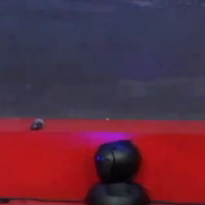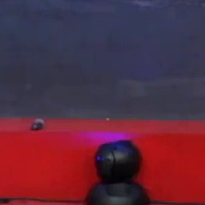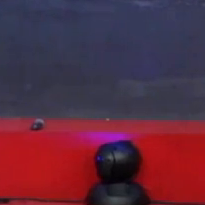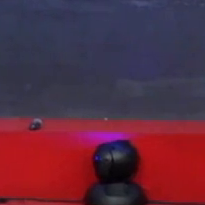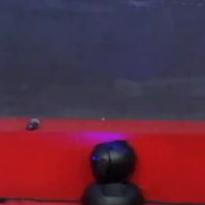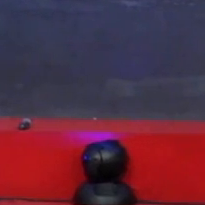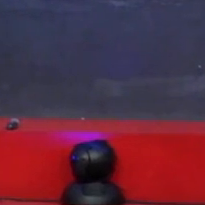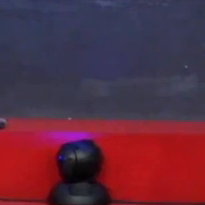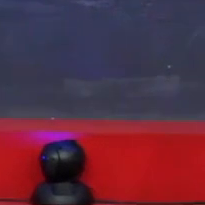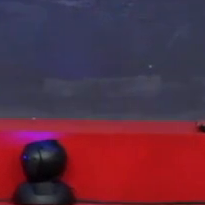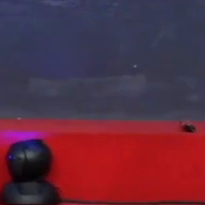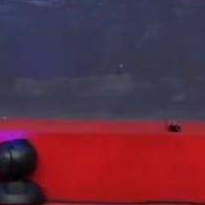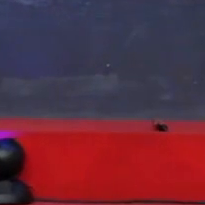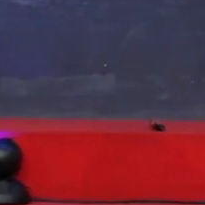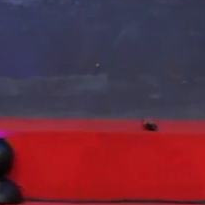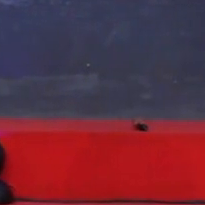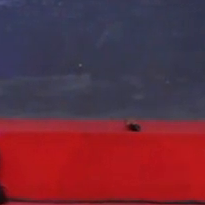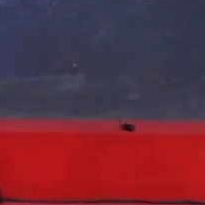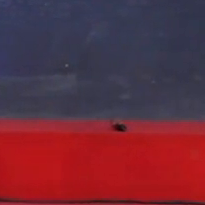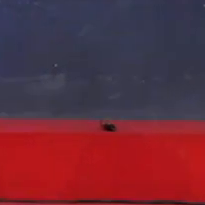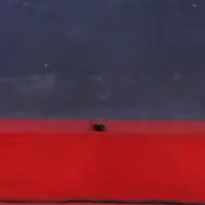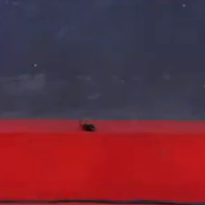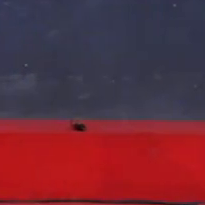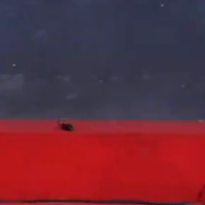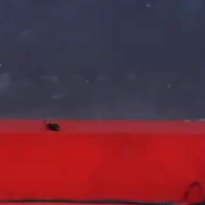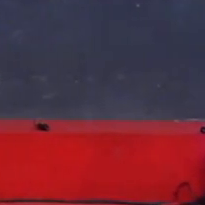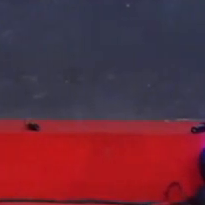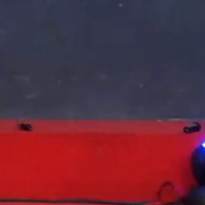unakata tamaa ama unakufa moyo kabla majibu hajakuja.